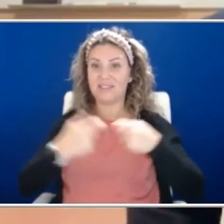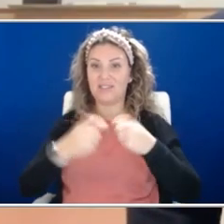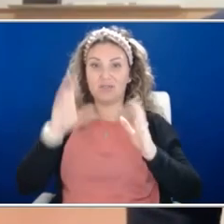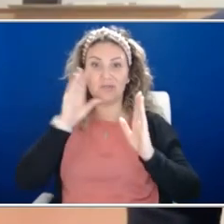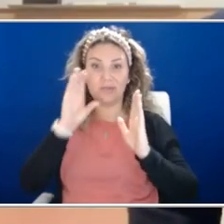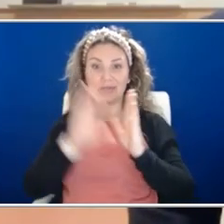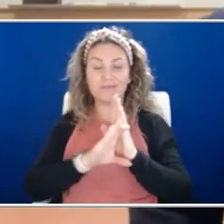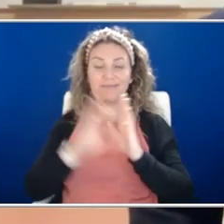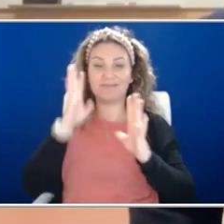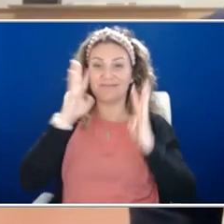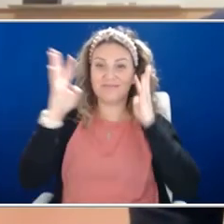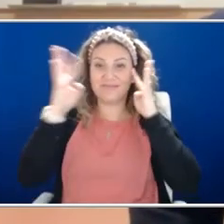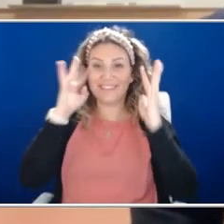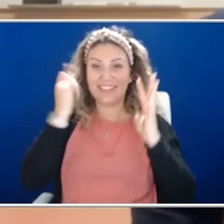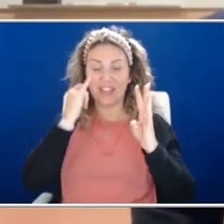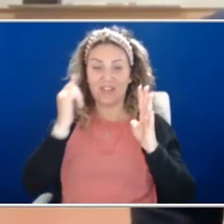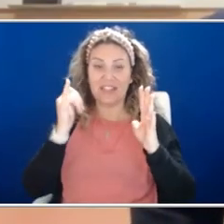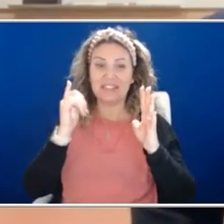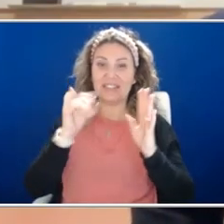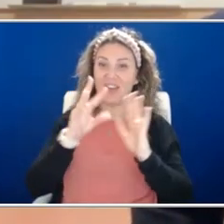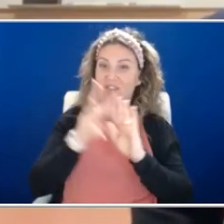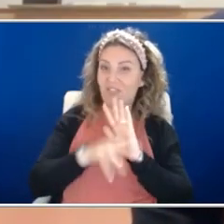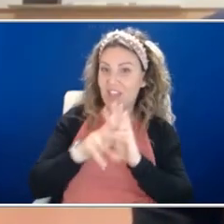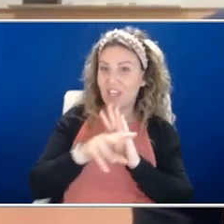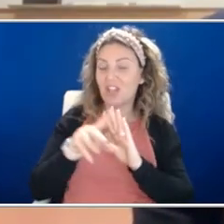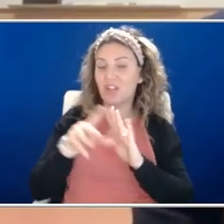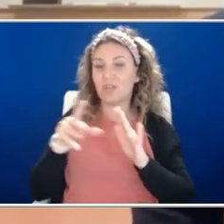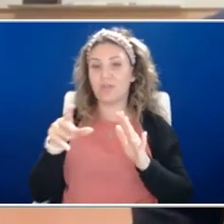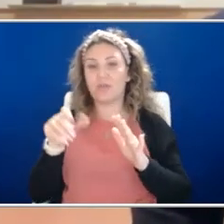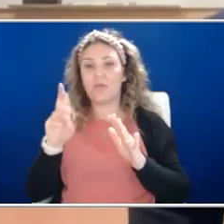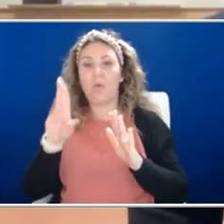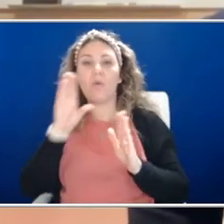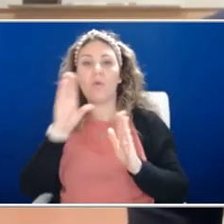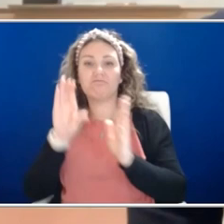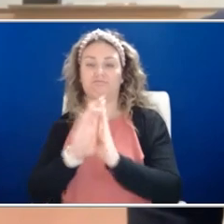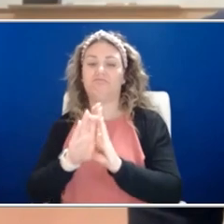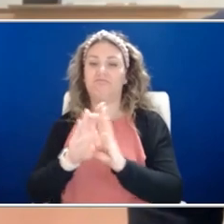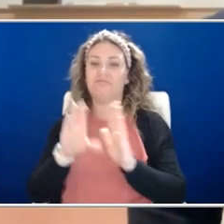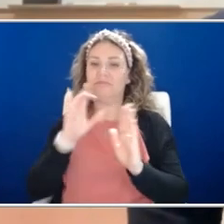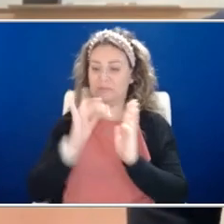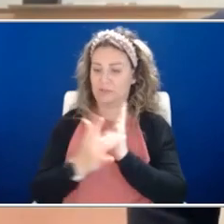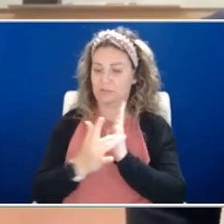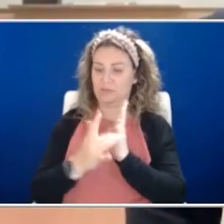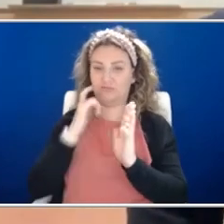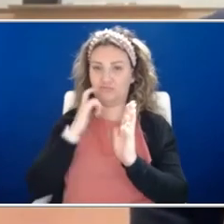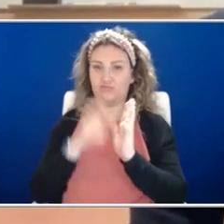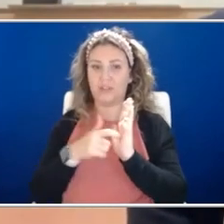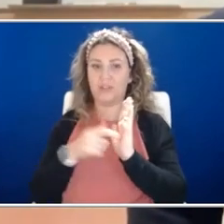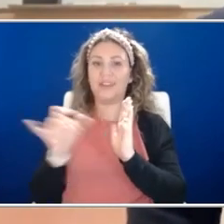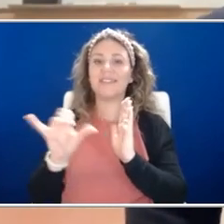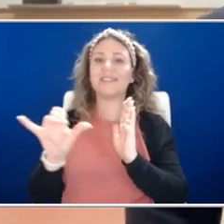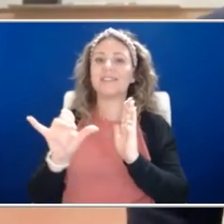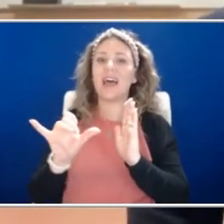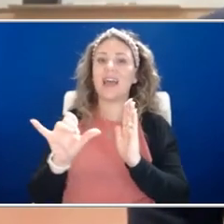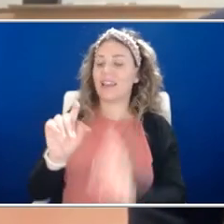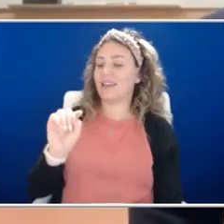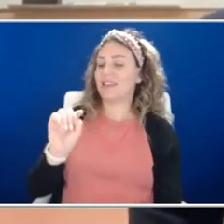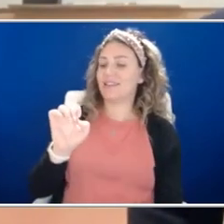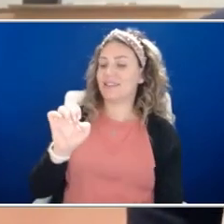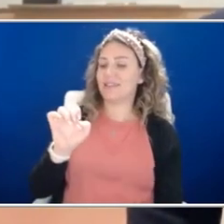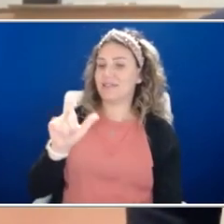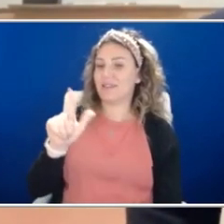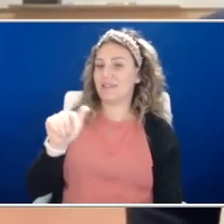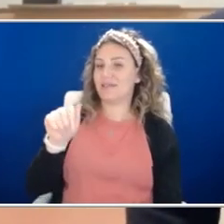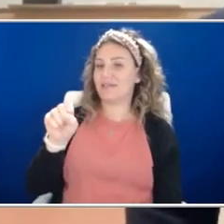it's video or still, and there's a ton of techniques that are created to be able to recognize that as well. So things like Tesla is probably the